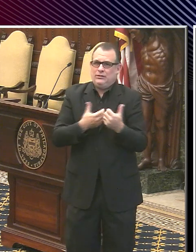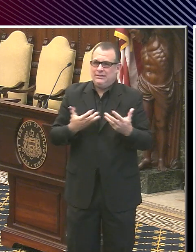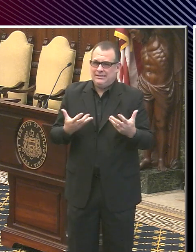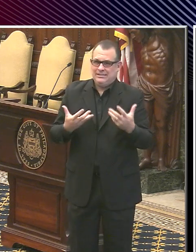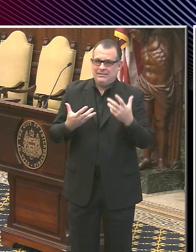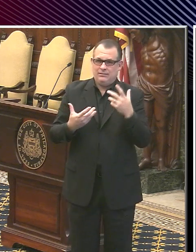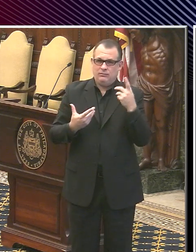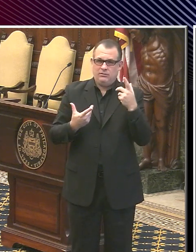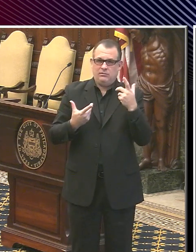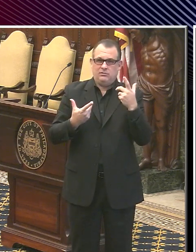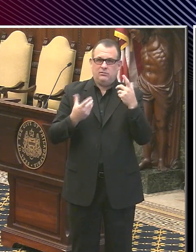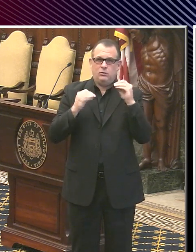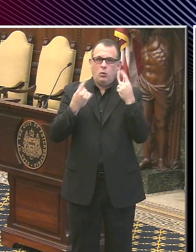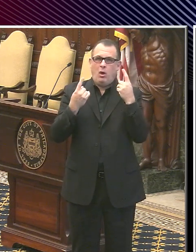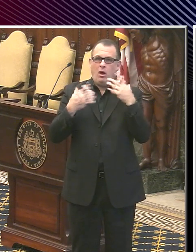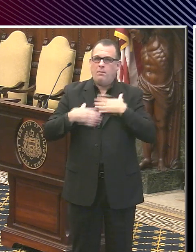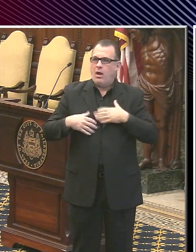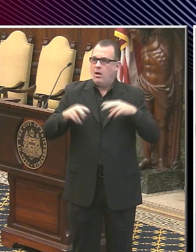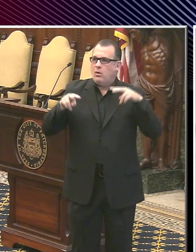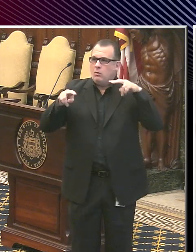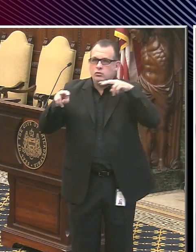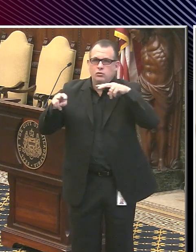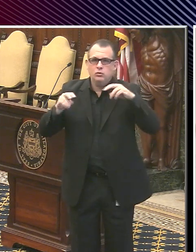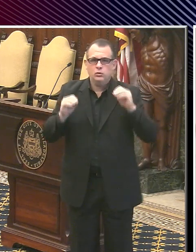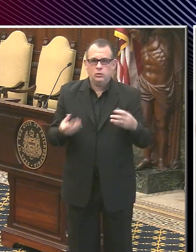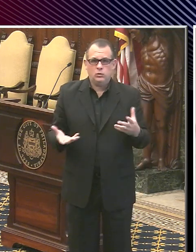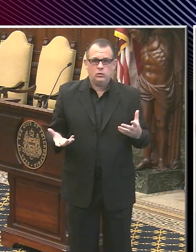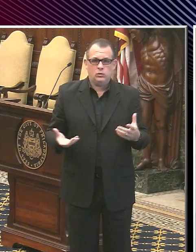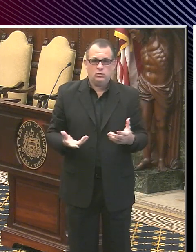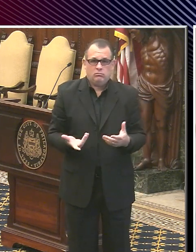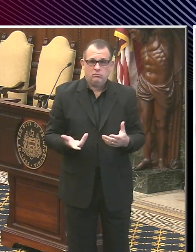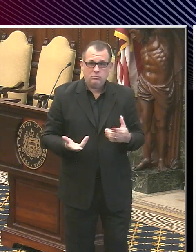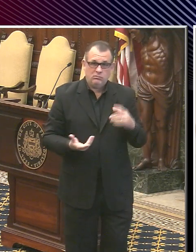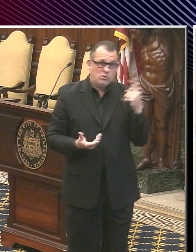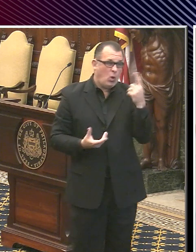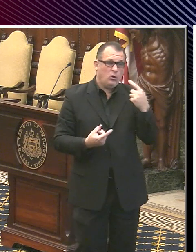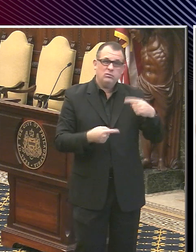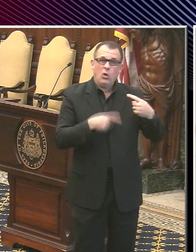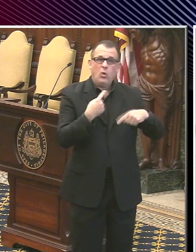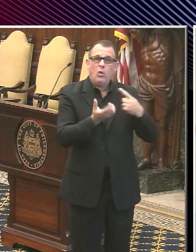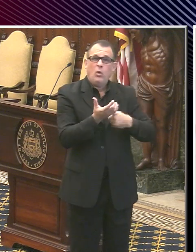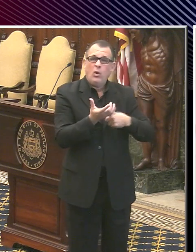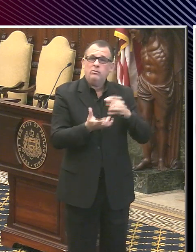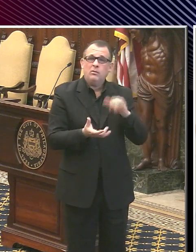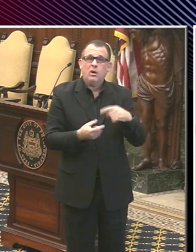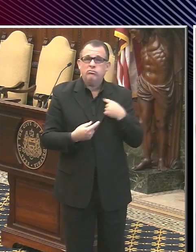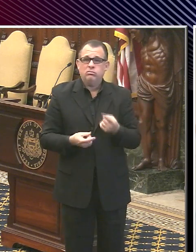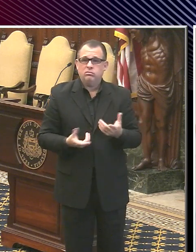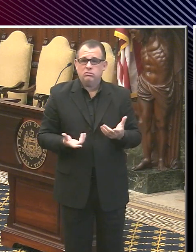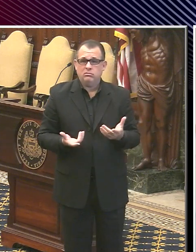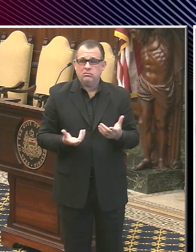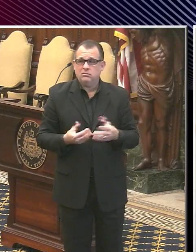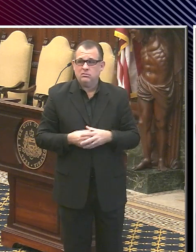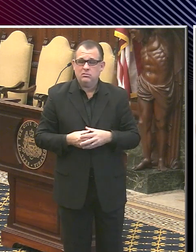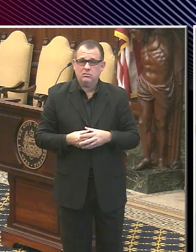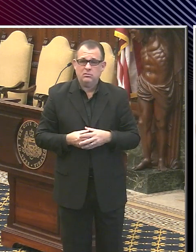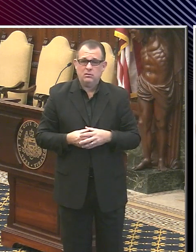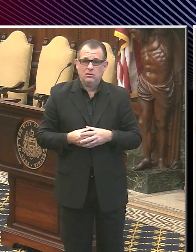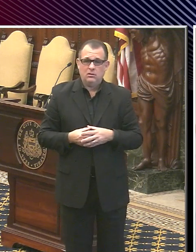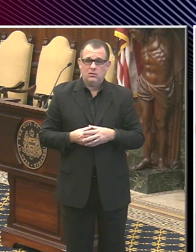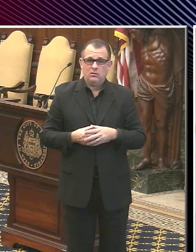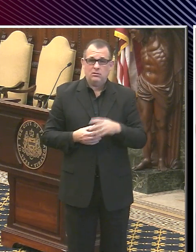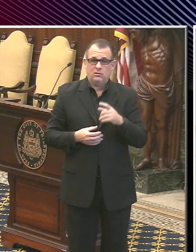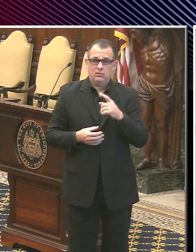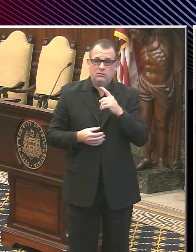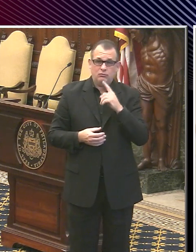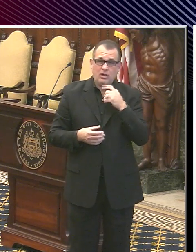at all of mask wearing. Yeah, you know, that's always the argument as well. If you don't let us do this thing, then they'll do something else, which is riskier. I